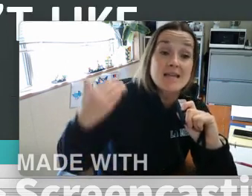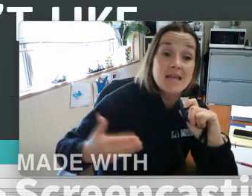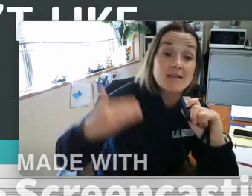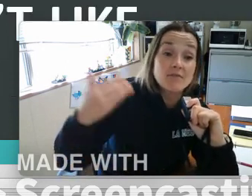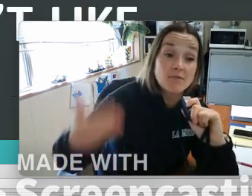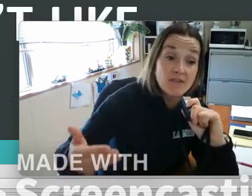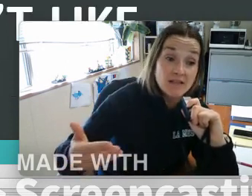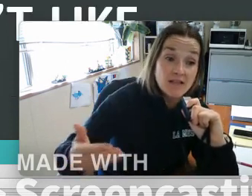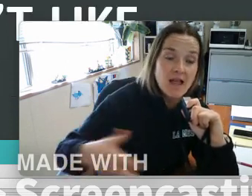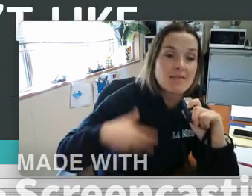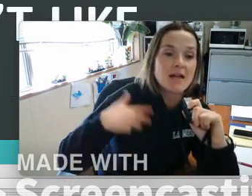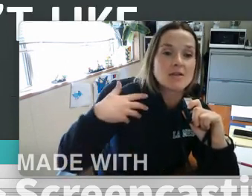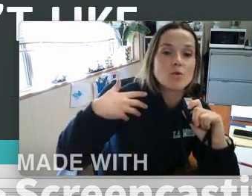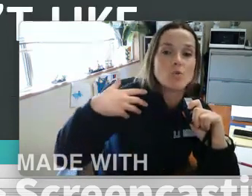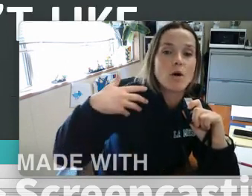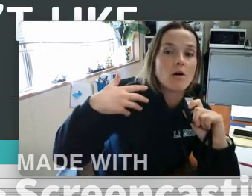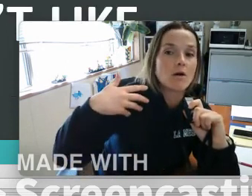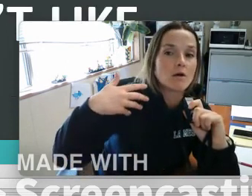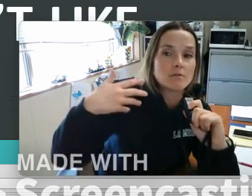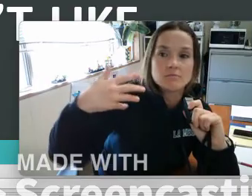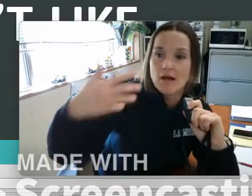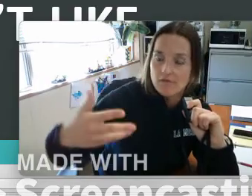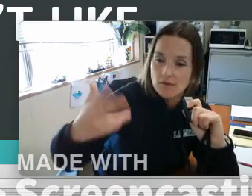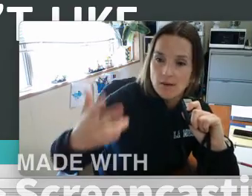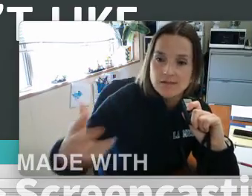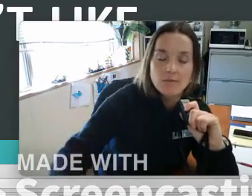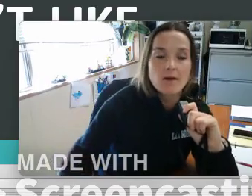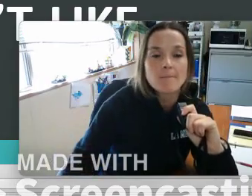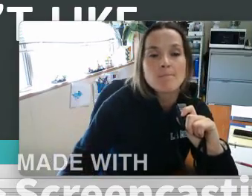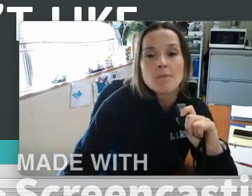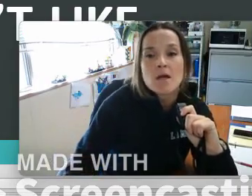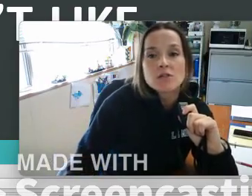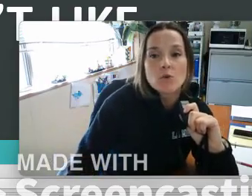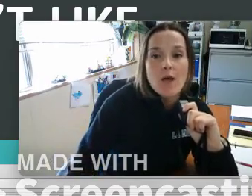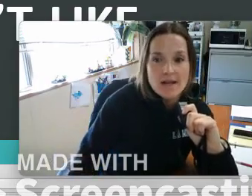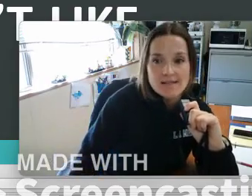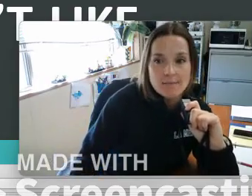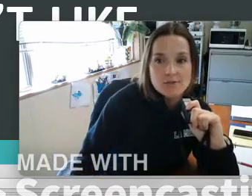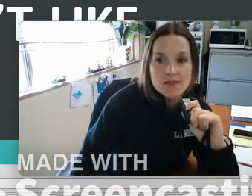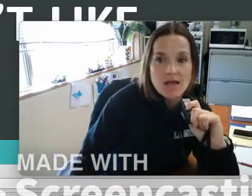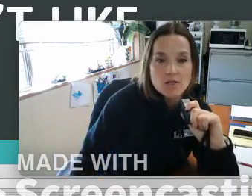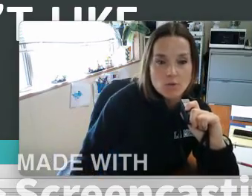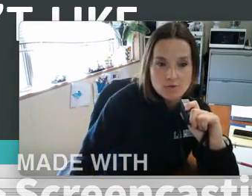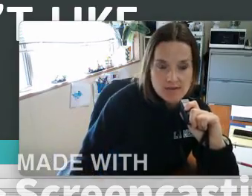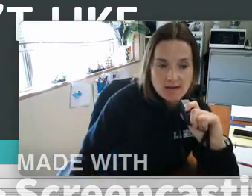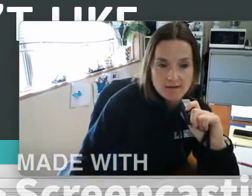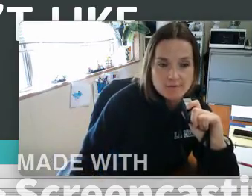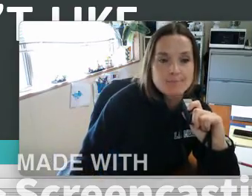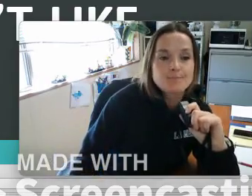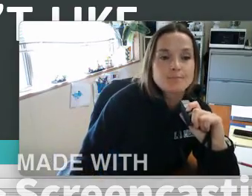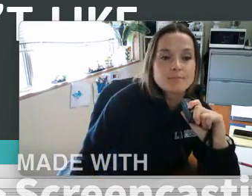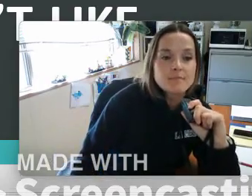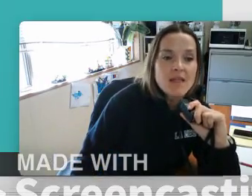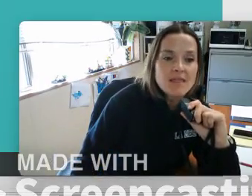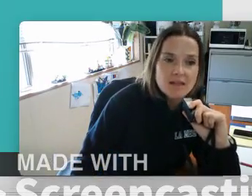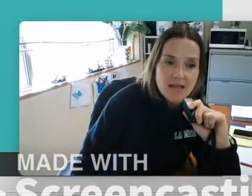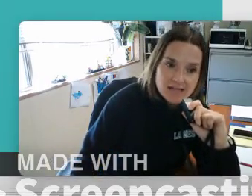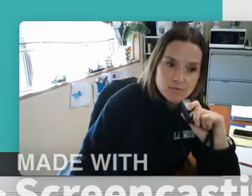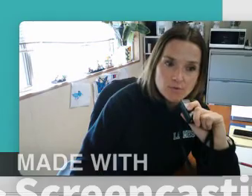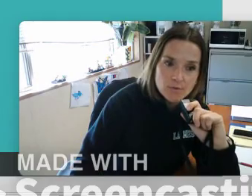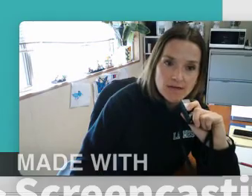a negative feeling and that you are not feeling positive about it. So anytime you see that, you will use negative.